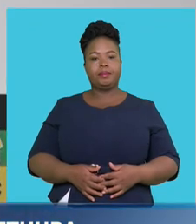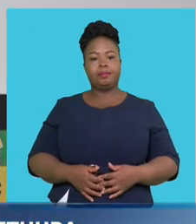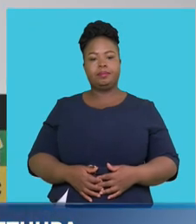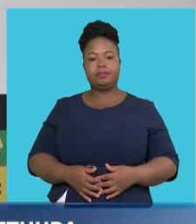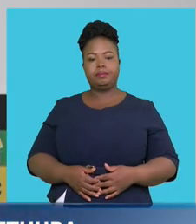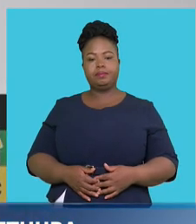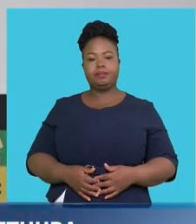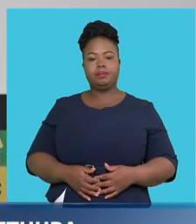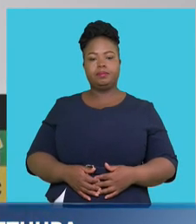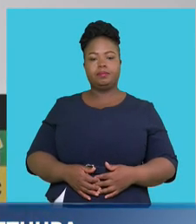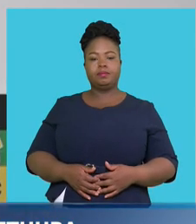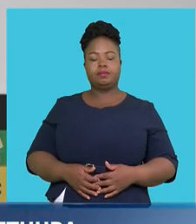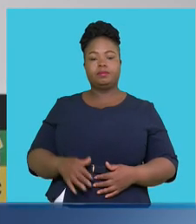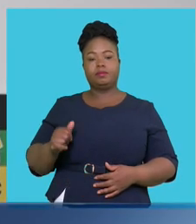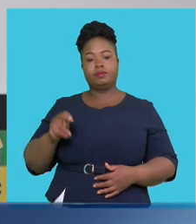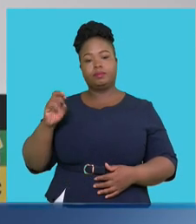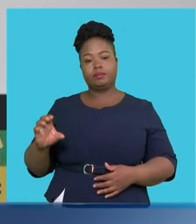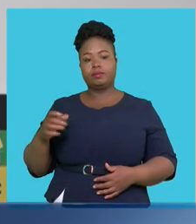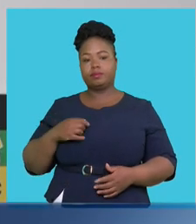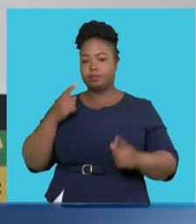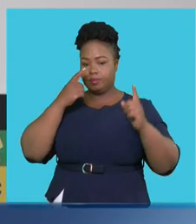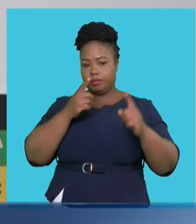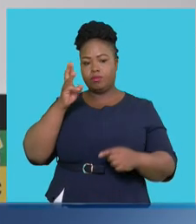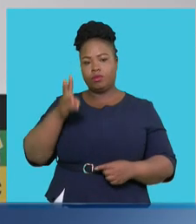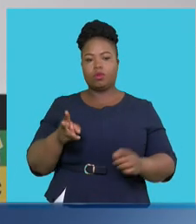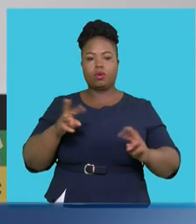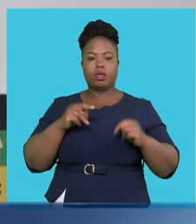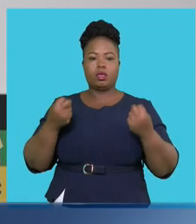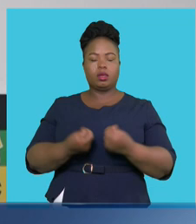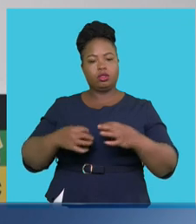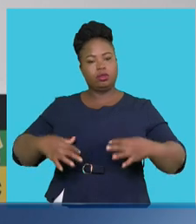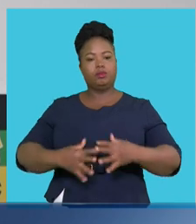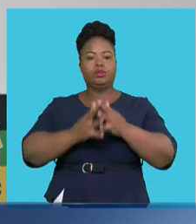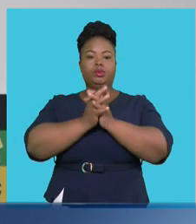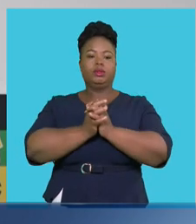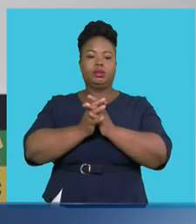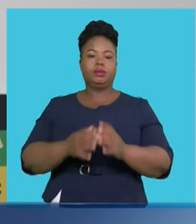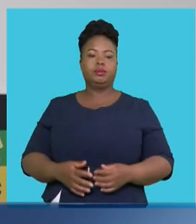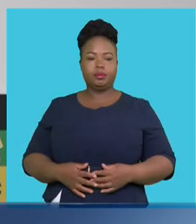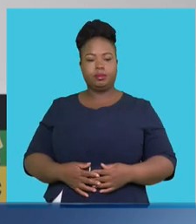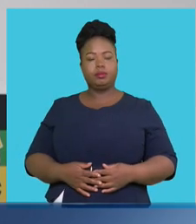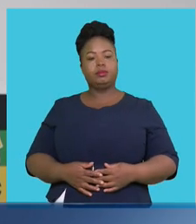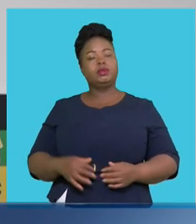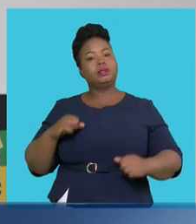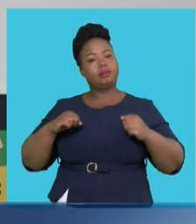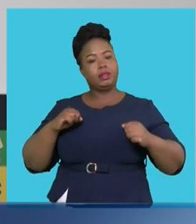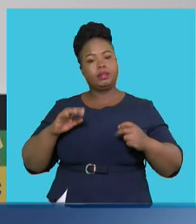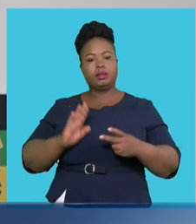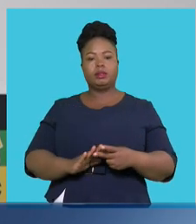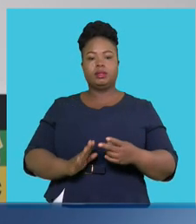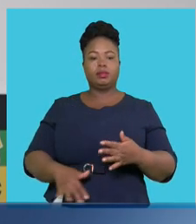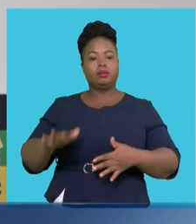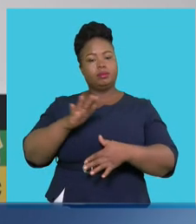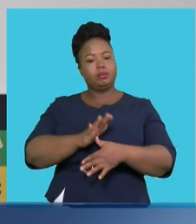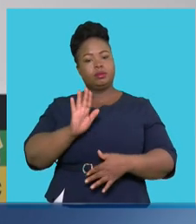The ANC is driven by the imperative to maintain national unity, stability, and to put in